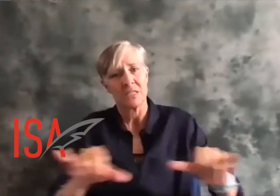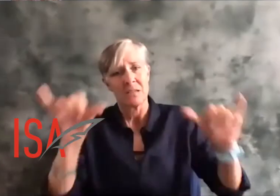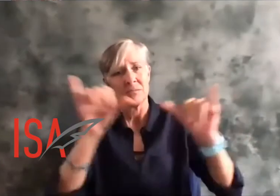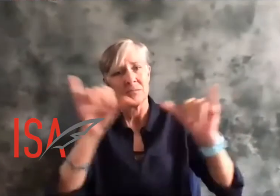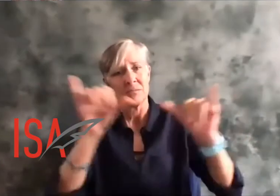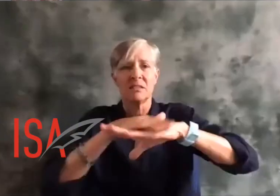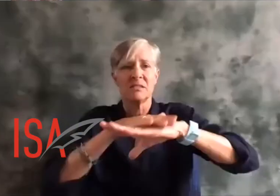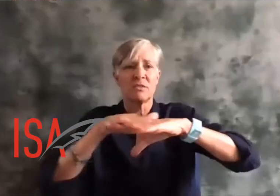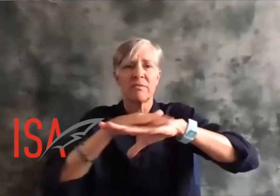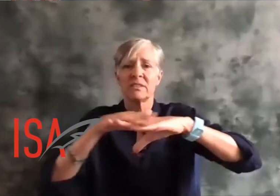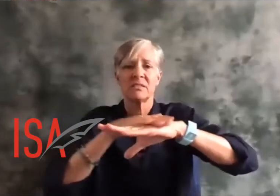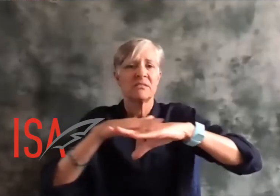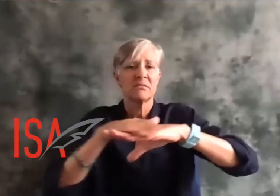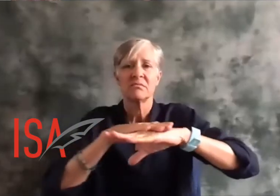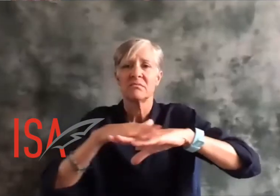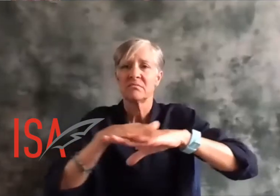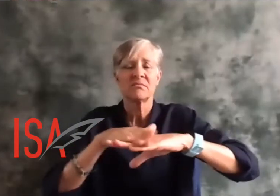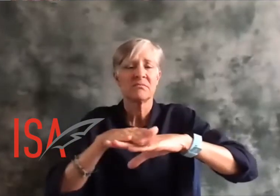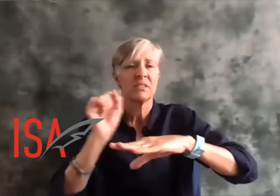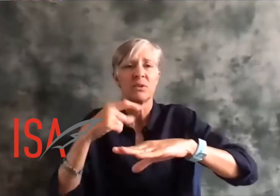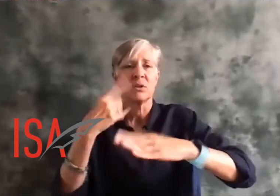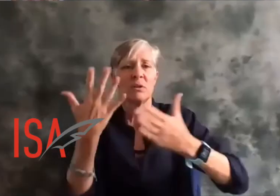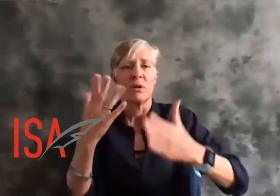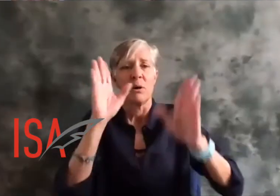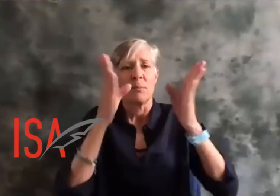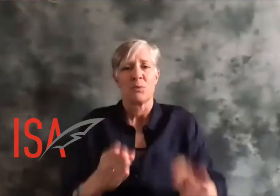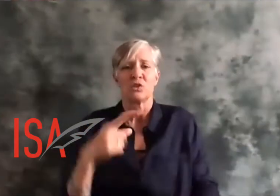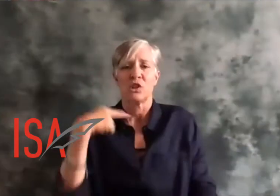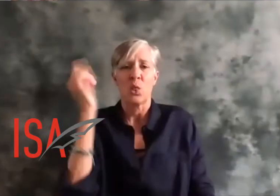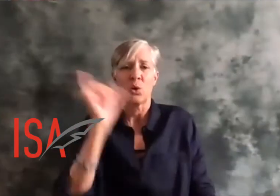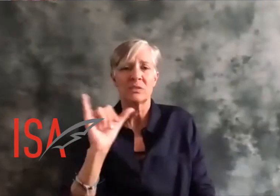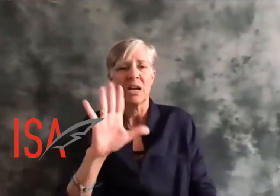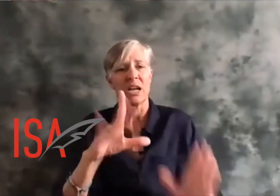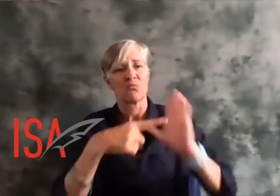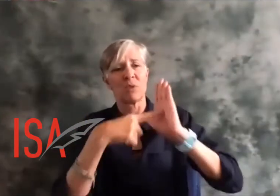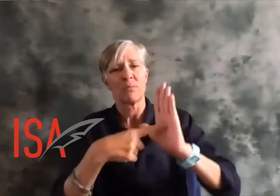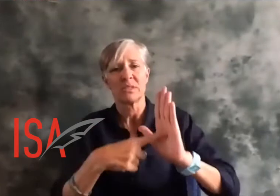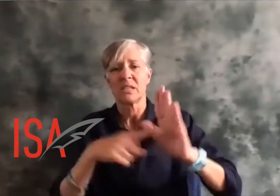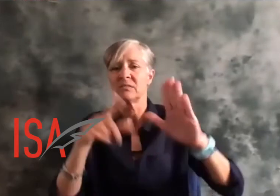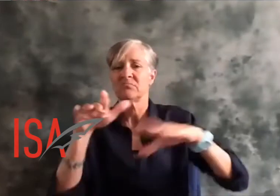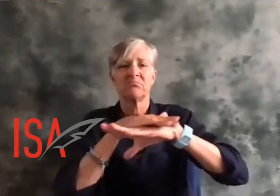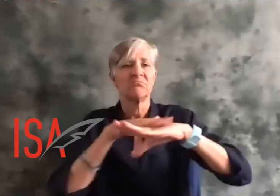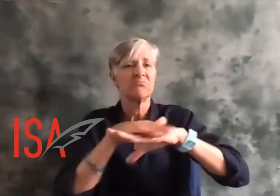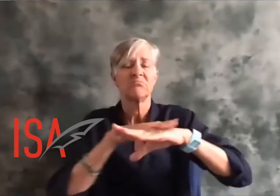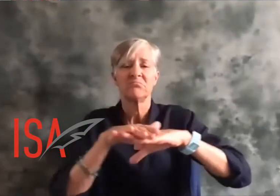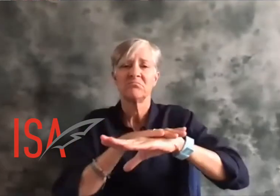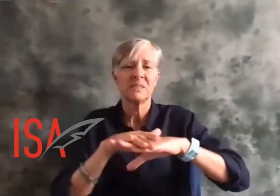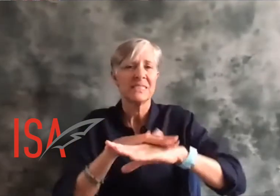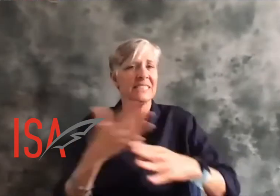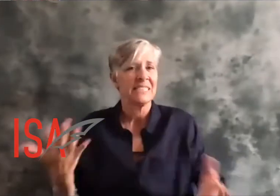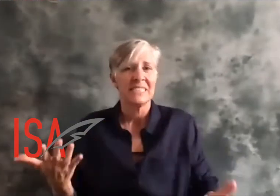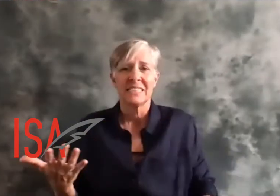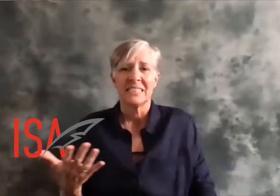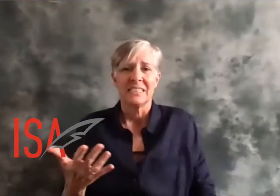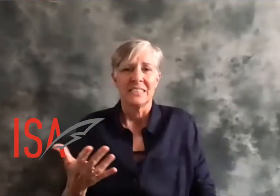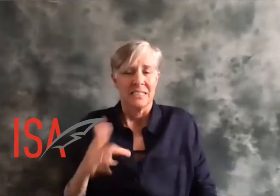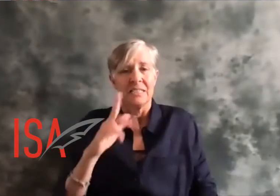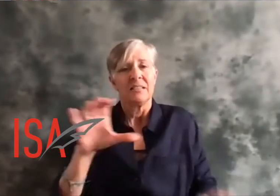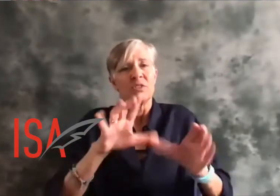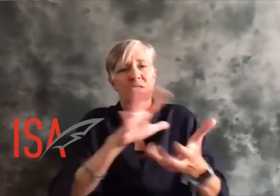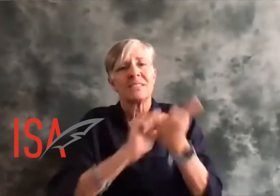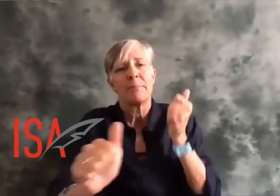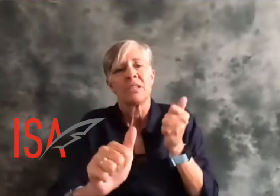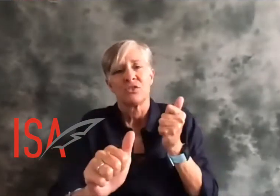one-dimensional look of a person and who they represent, you know, it's really harmful and it's